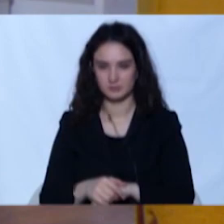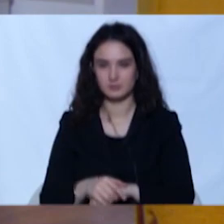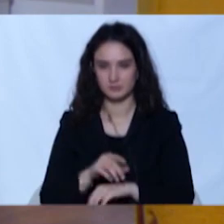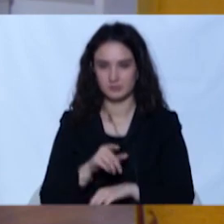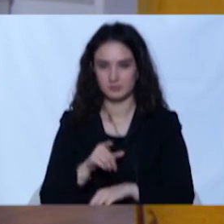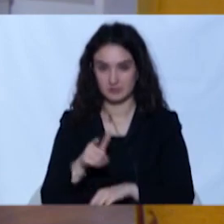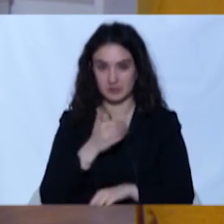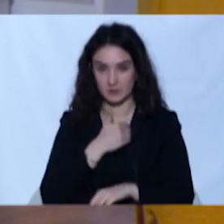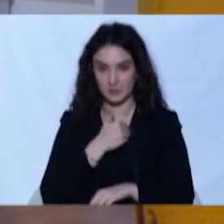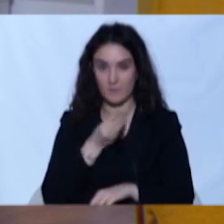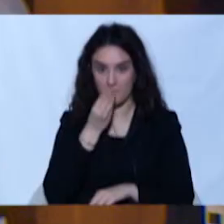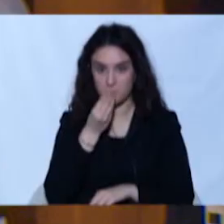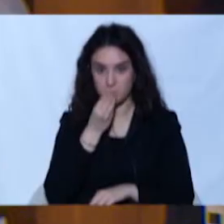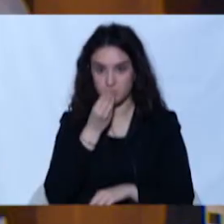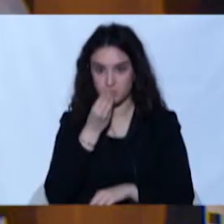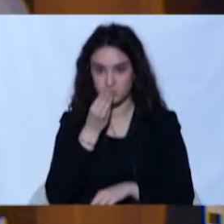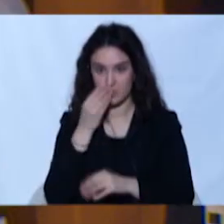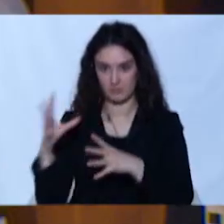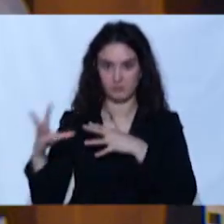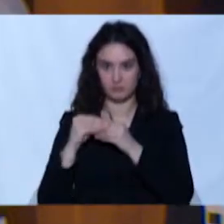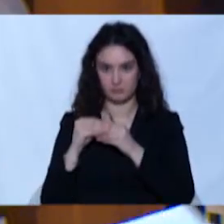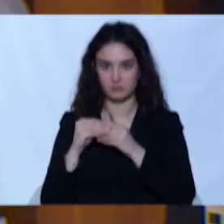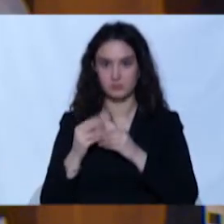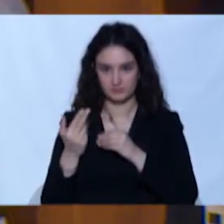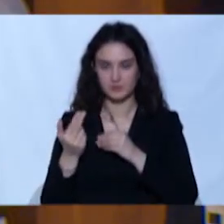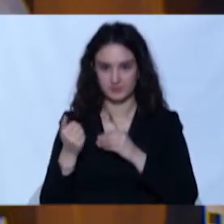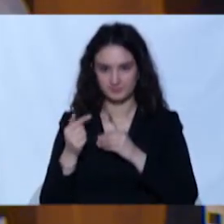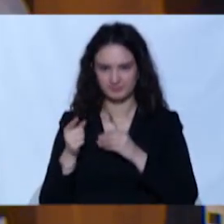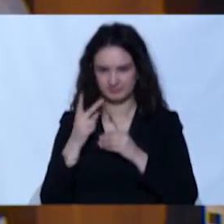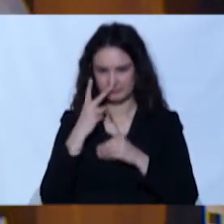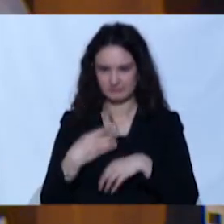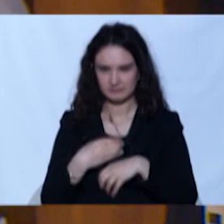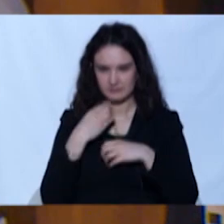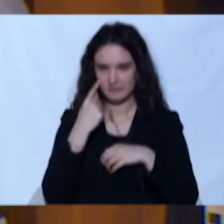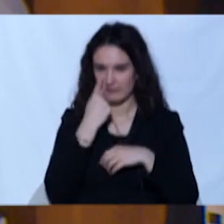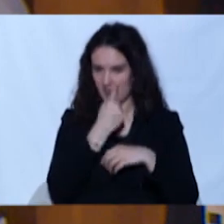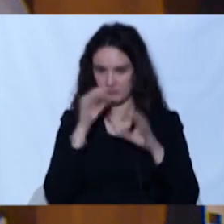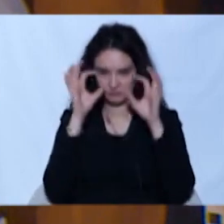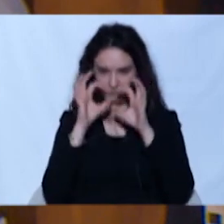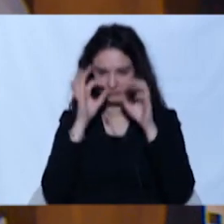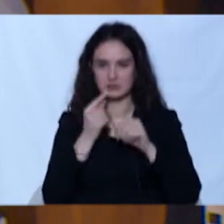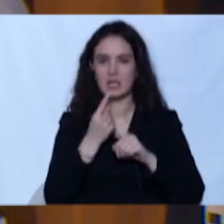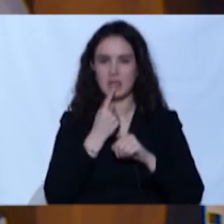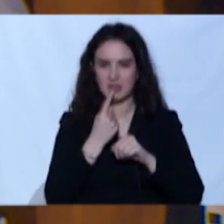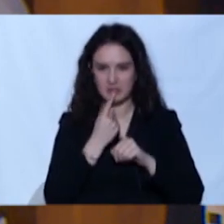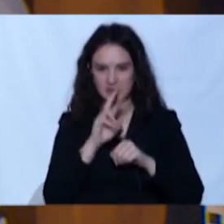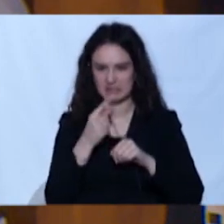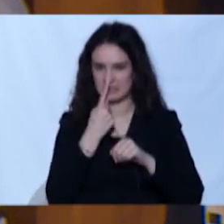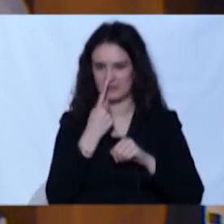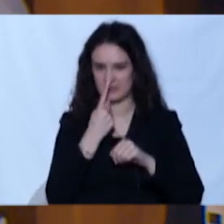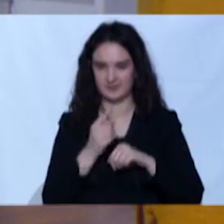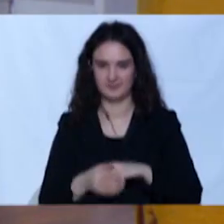with a Gruffalo? Yes, I want to see his terrible eyes, tongue, and